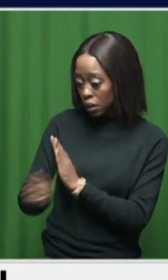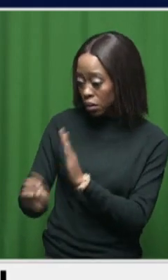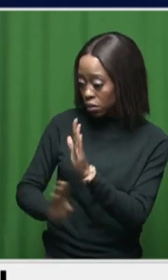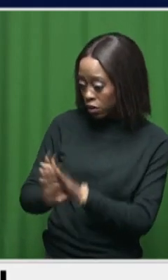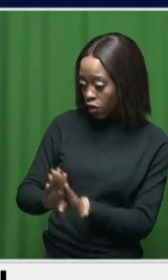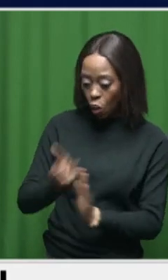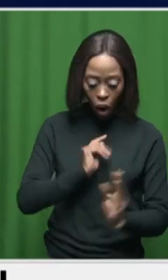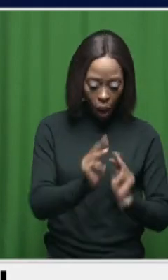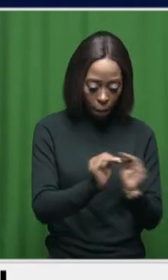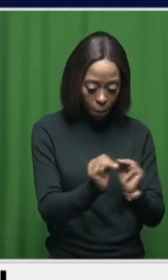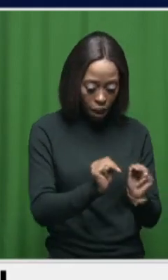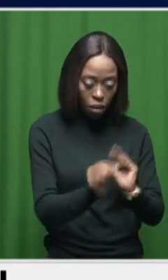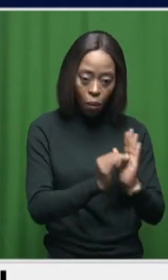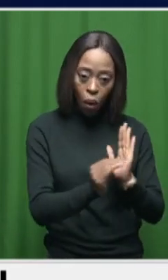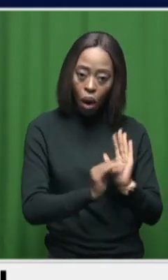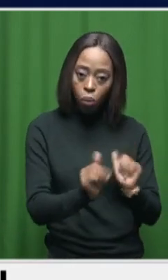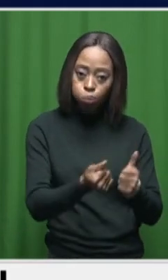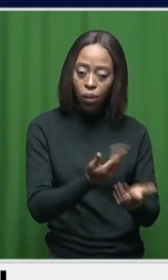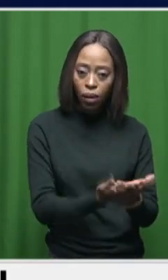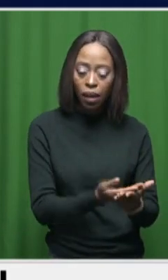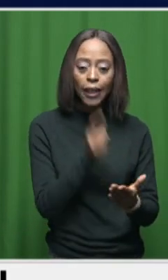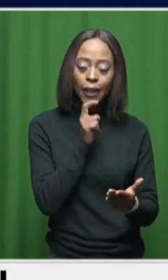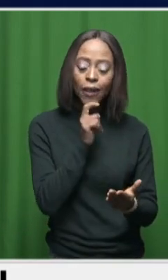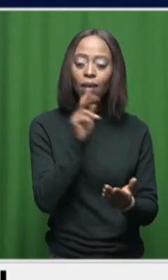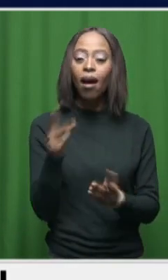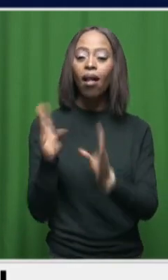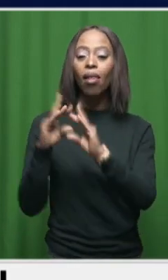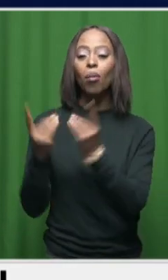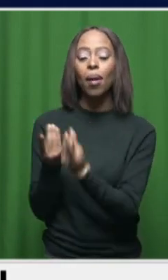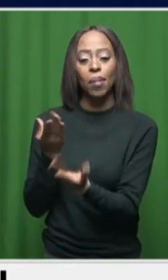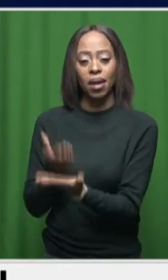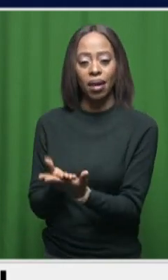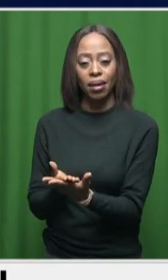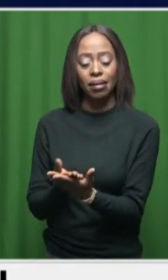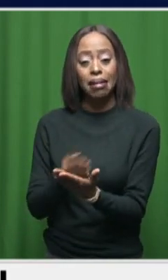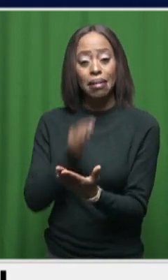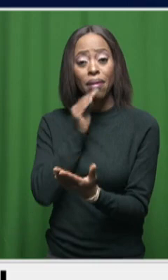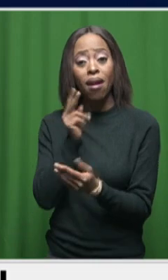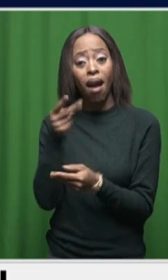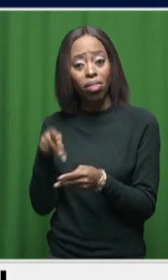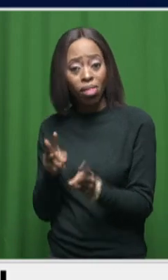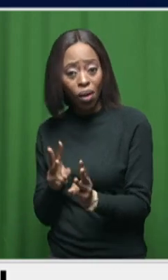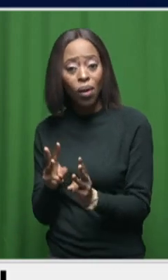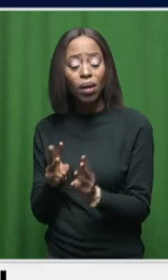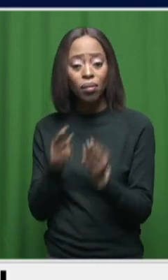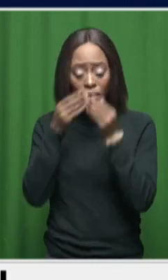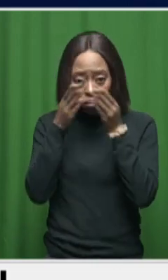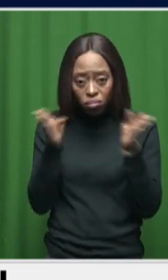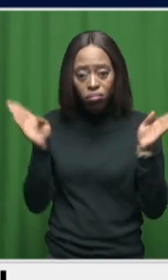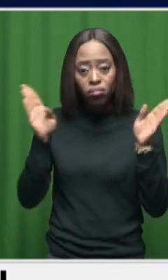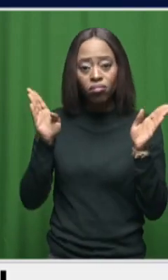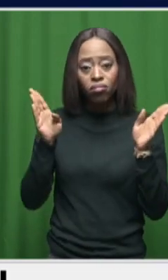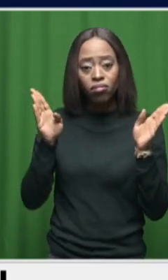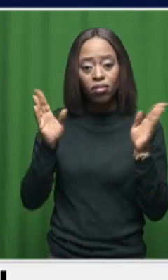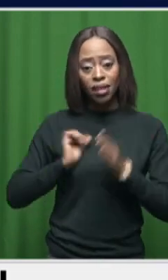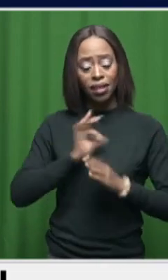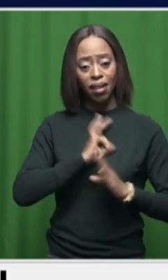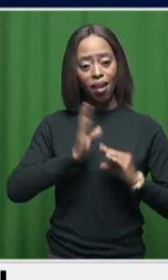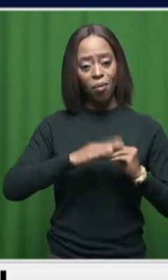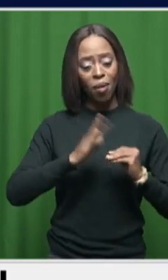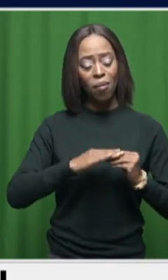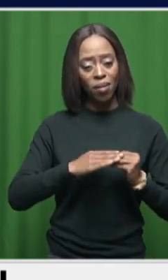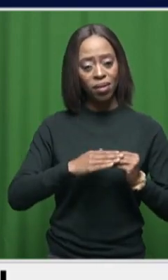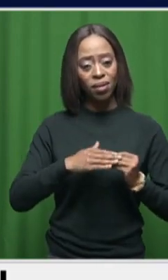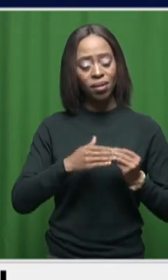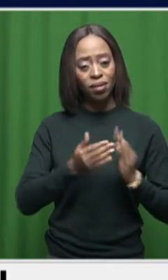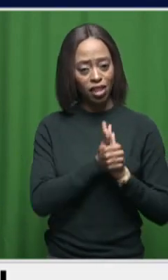that robot, do the programming behind it, and use them in other departments. So in a certain way, you actually broaden that staff member's horizons to